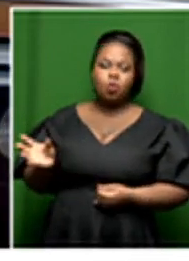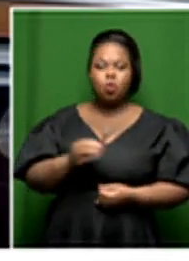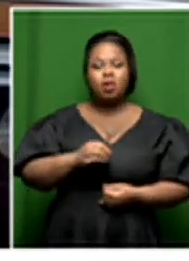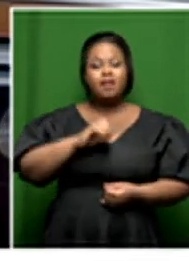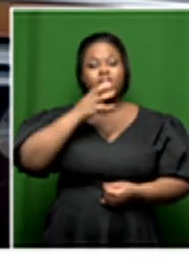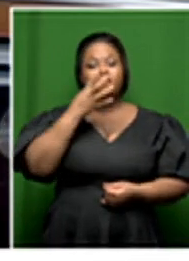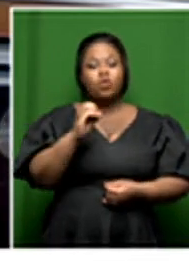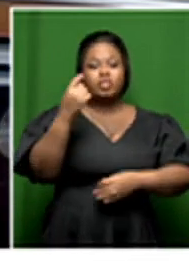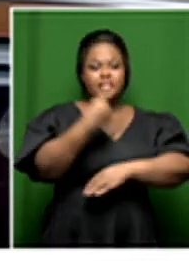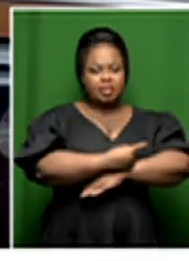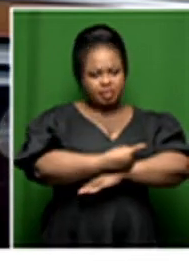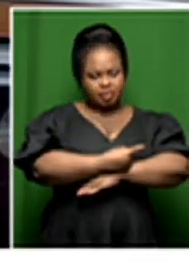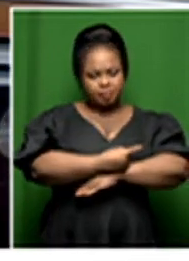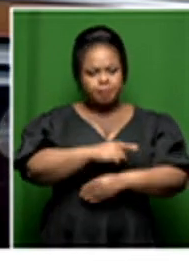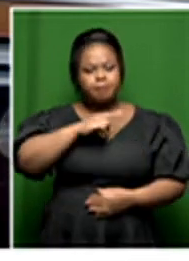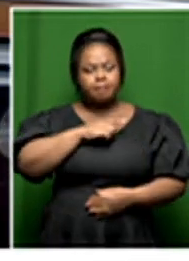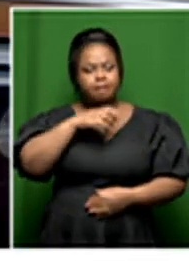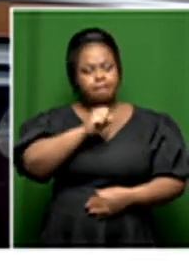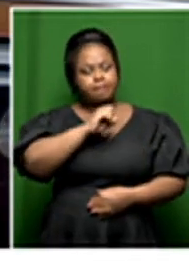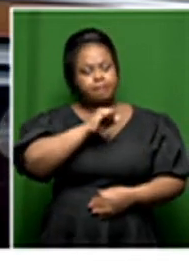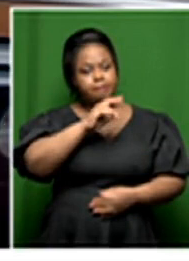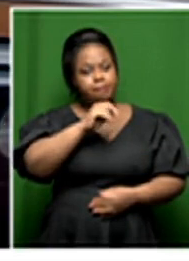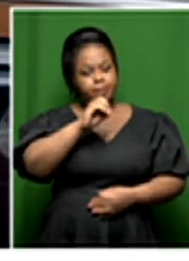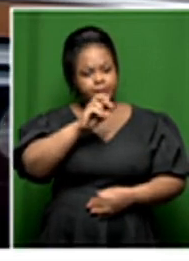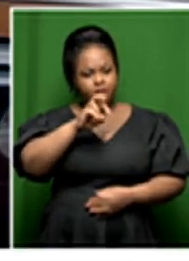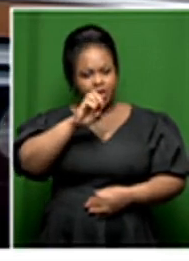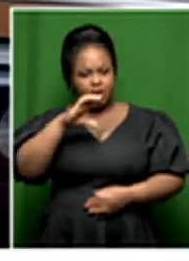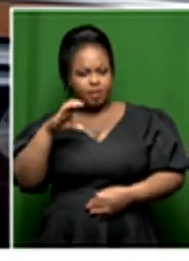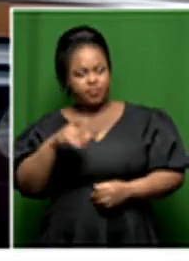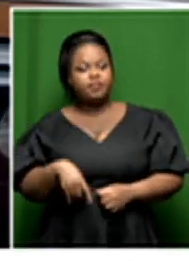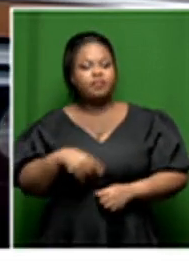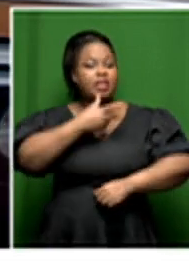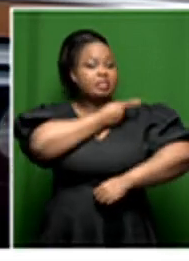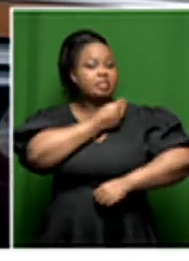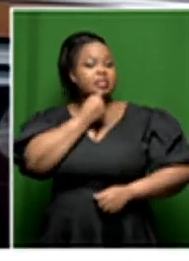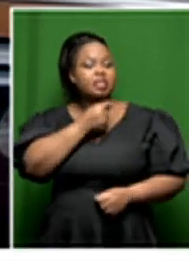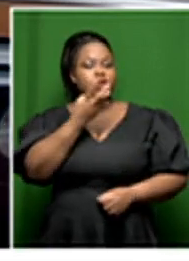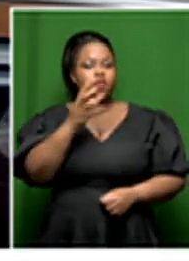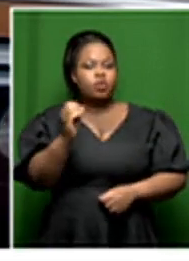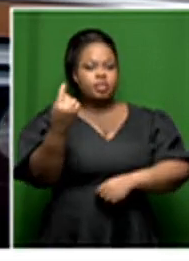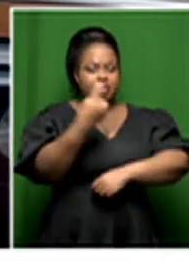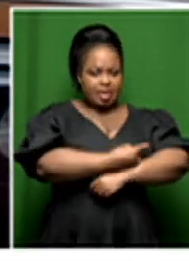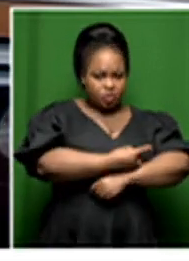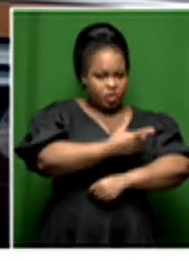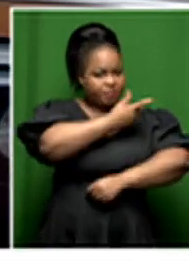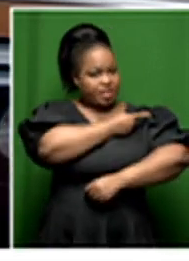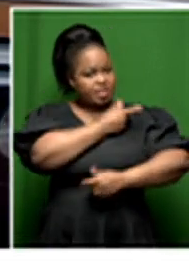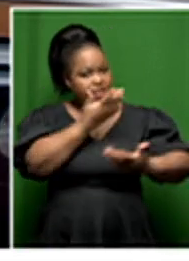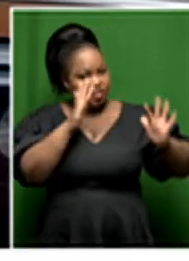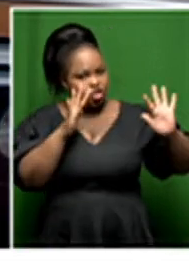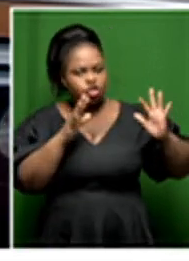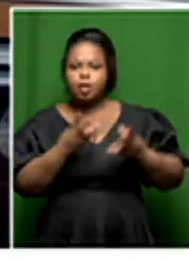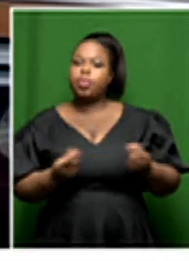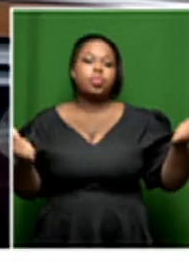40 days, this is just having the Sinovac vaccine, it basically says that 40 days after having the vaccine, it